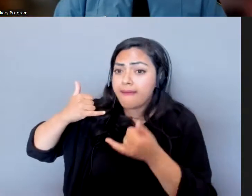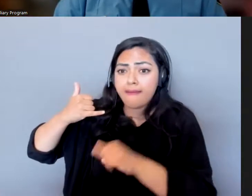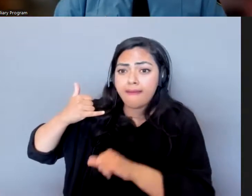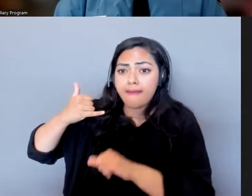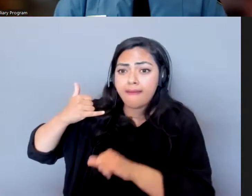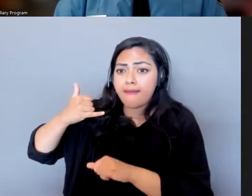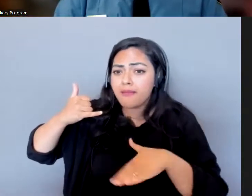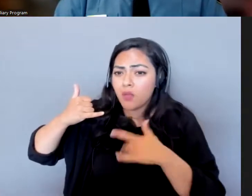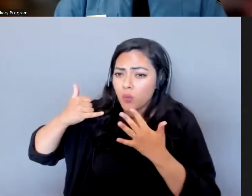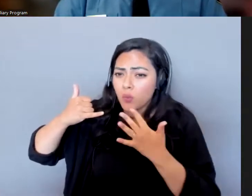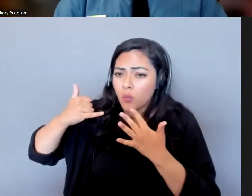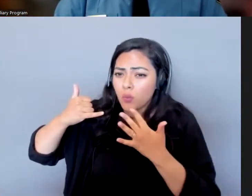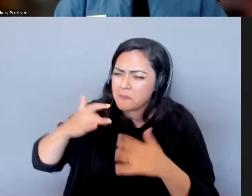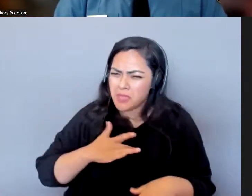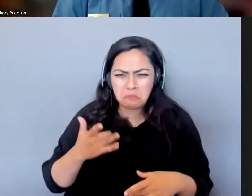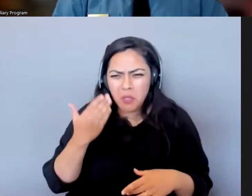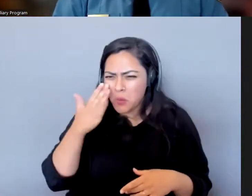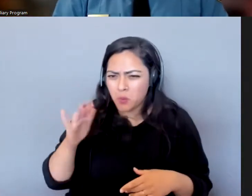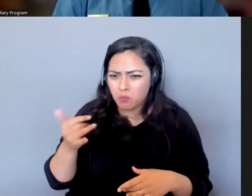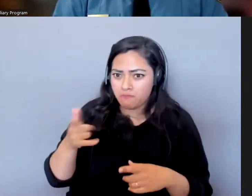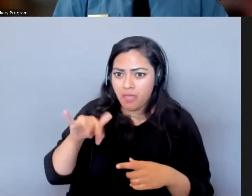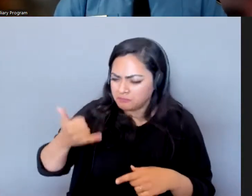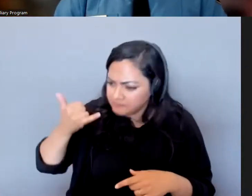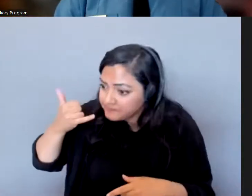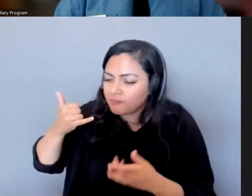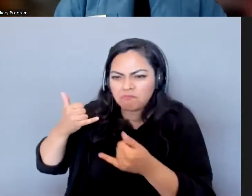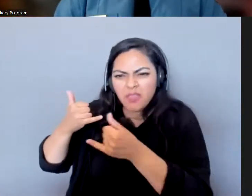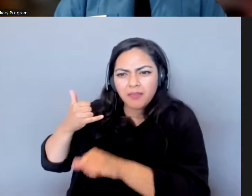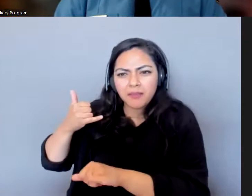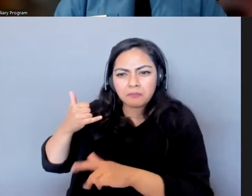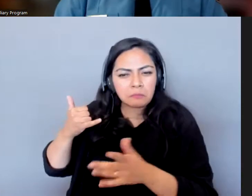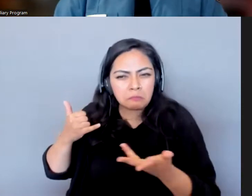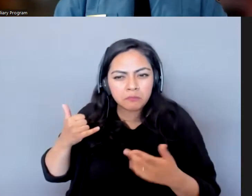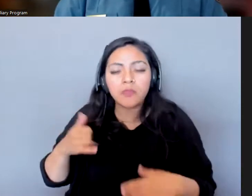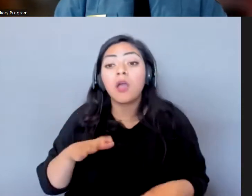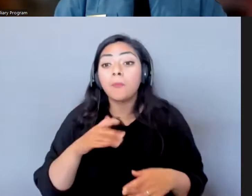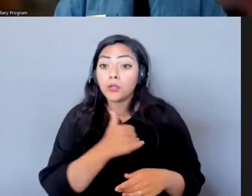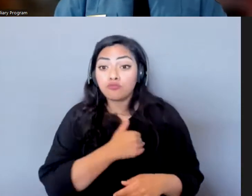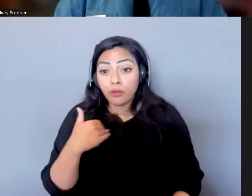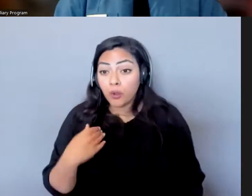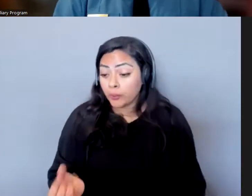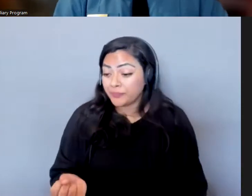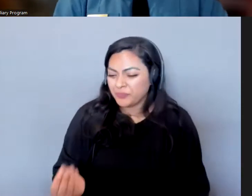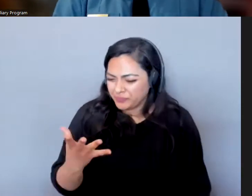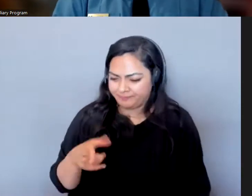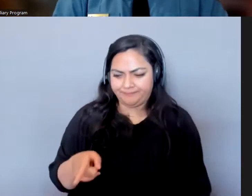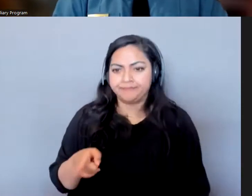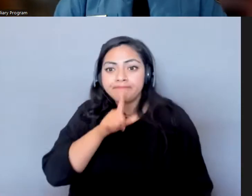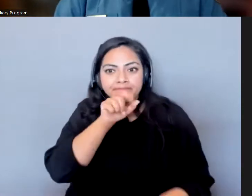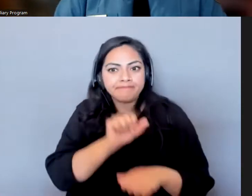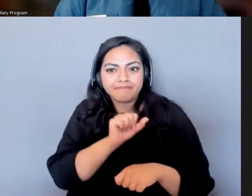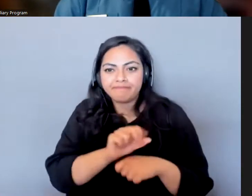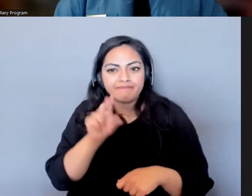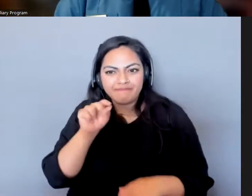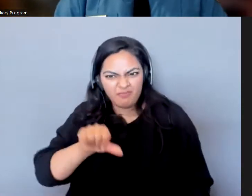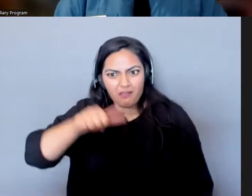that Um, one either. but again, this number states is from Toronto. Like I say, that's the whole spoofing thing. So you can have, I can state that I'm from